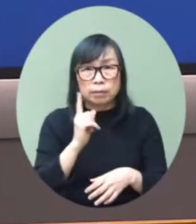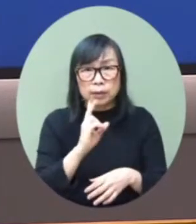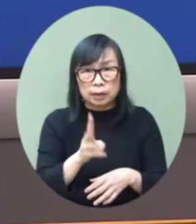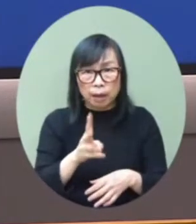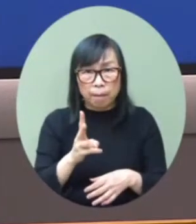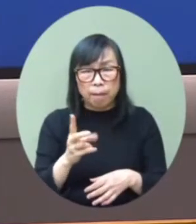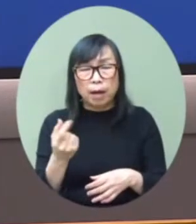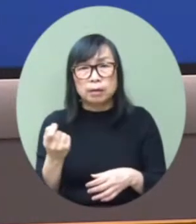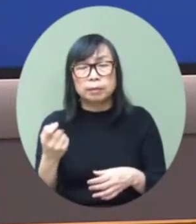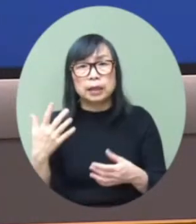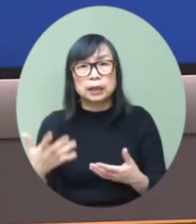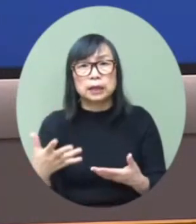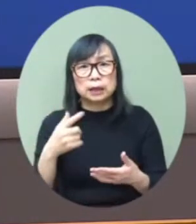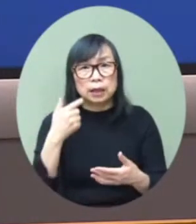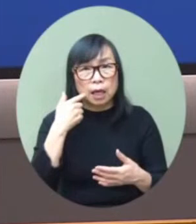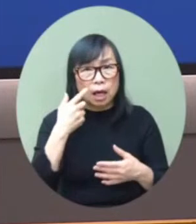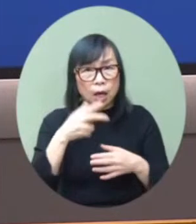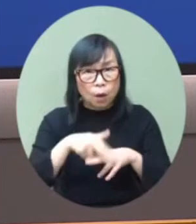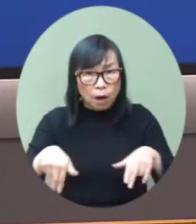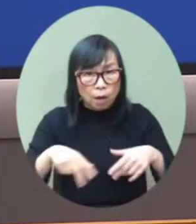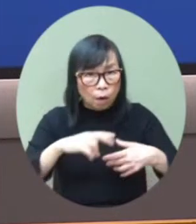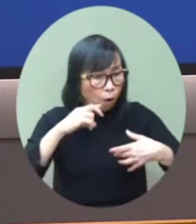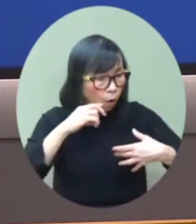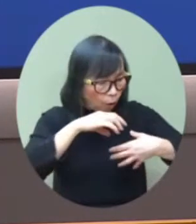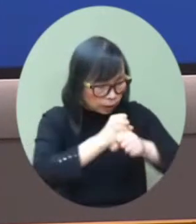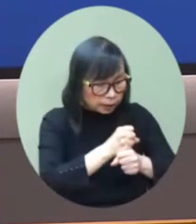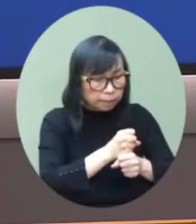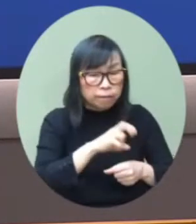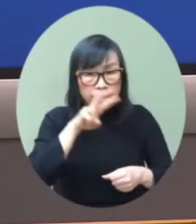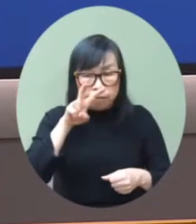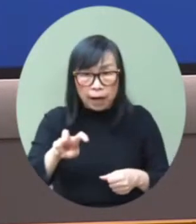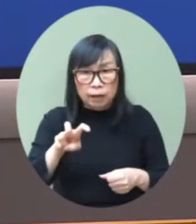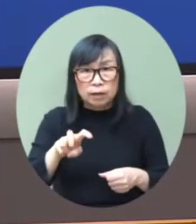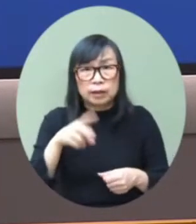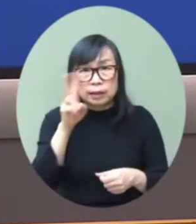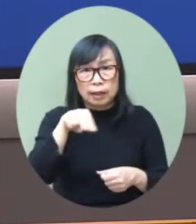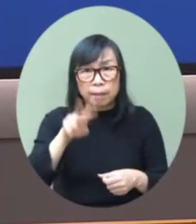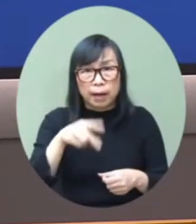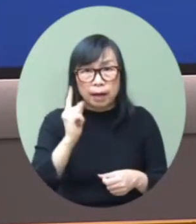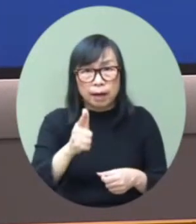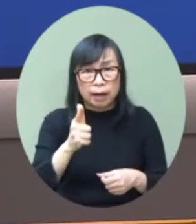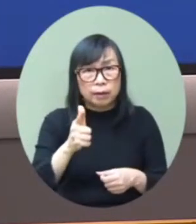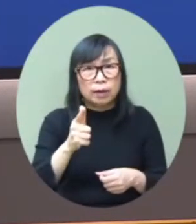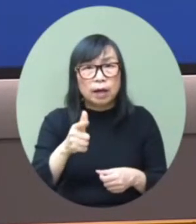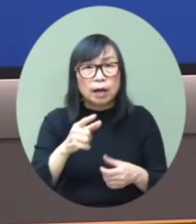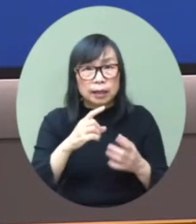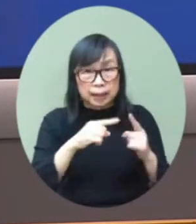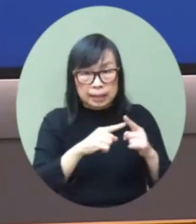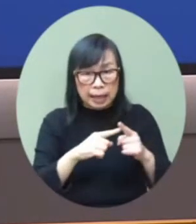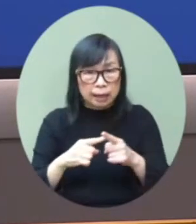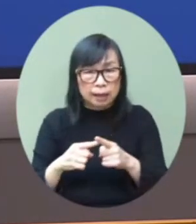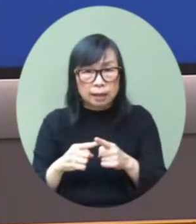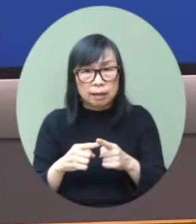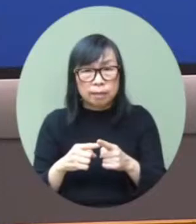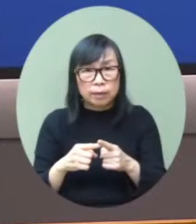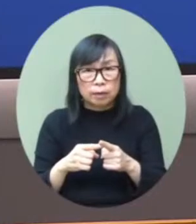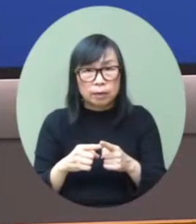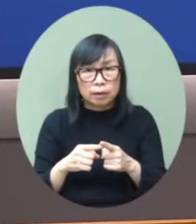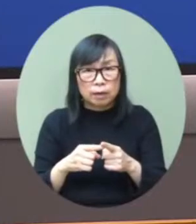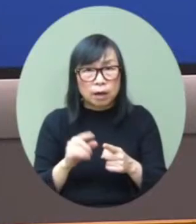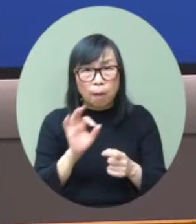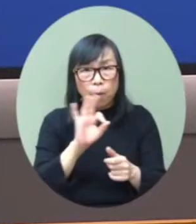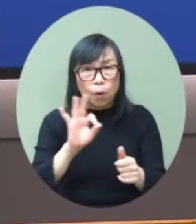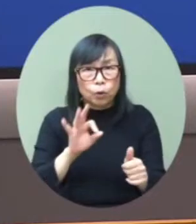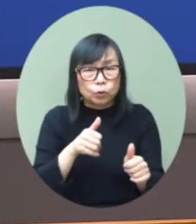Of the over 280 or so RTD operations, we found that 2,800